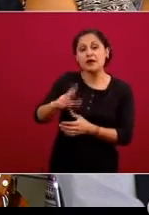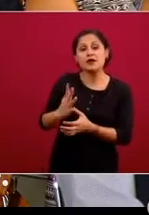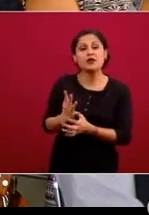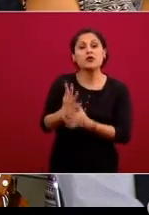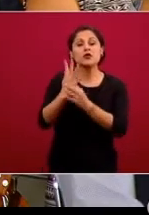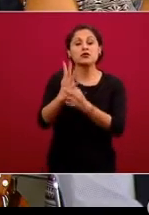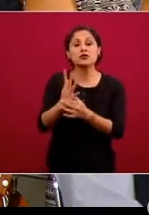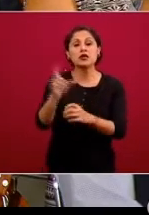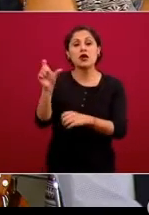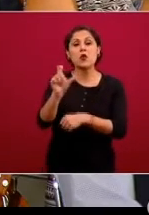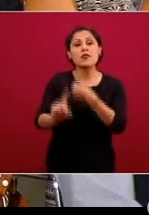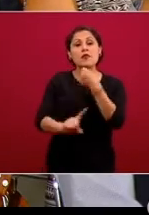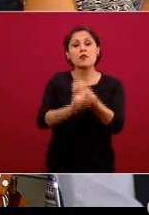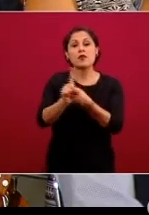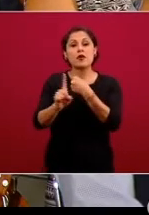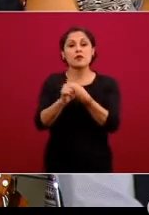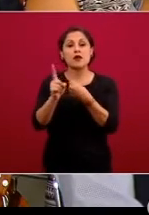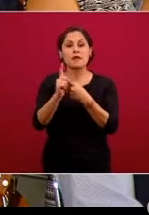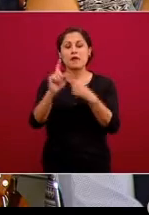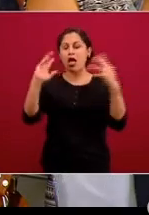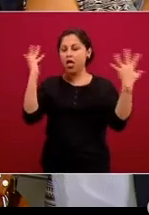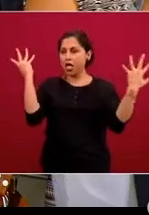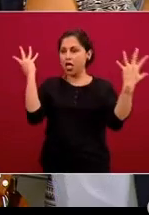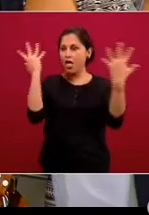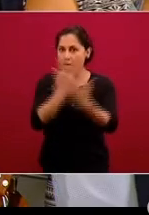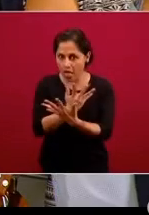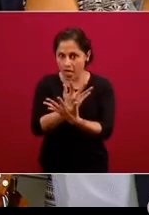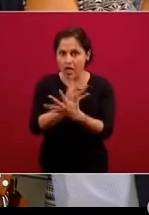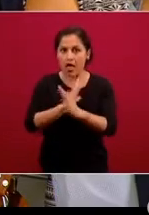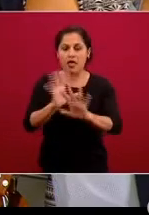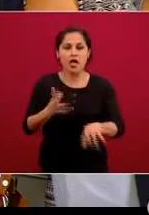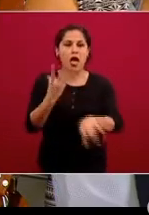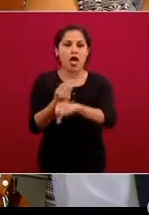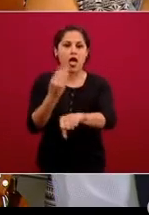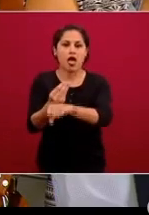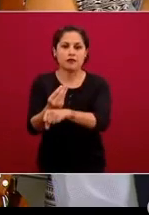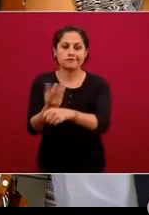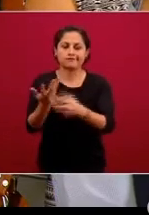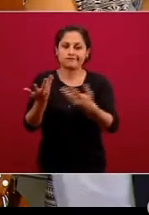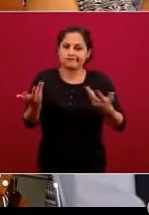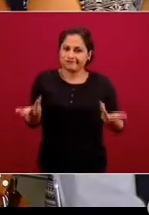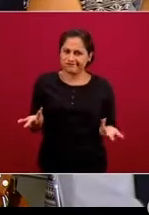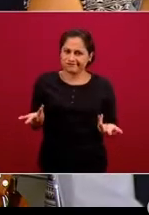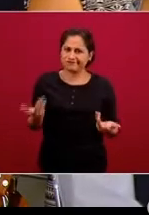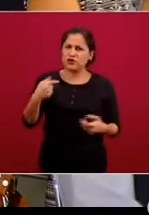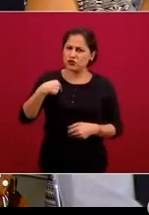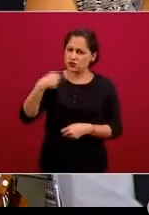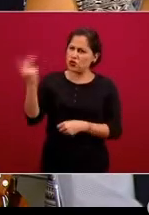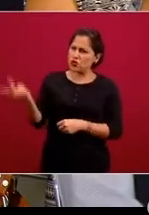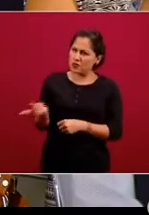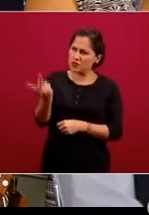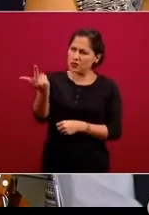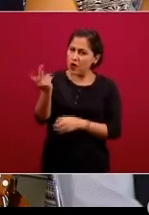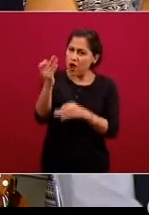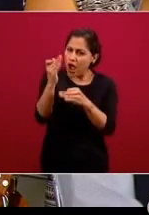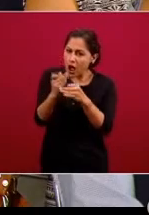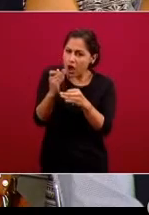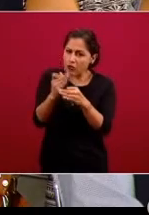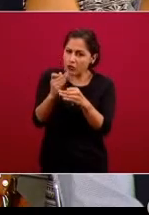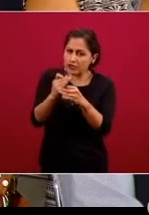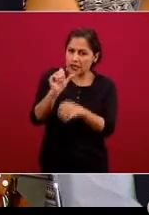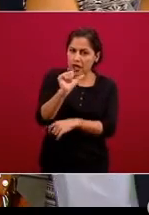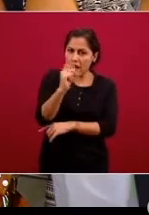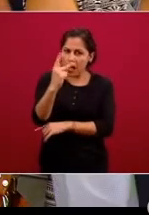is, you cover the well after the kid has drowned. So why is this